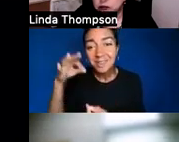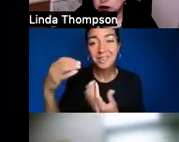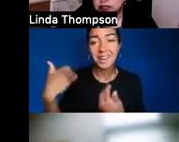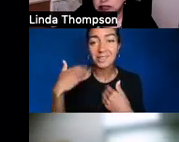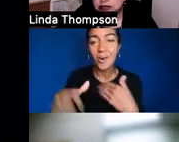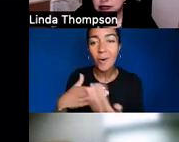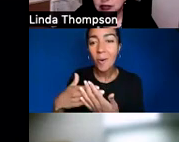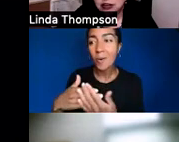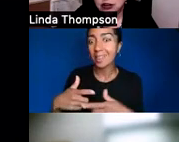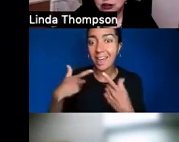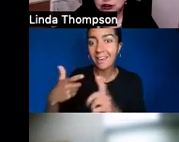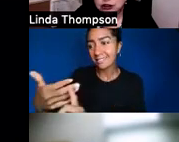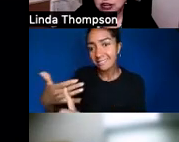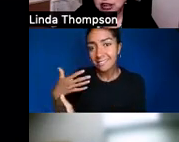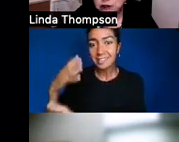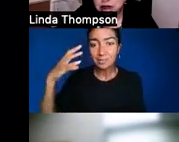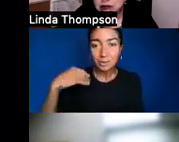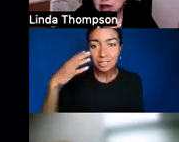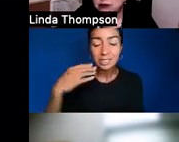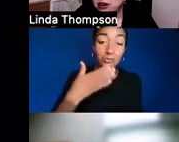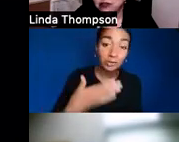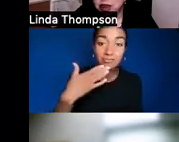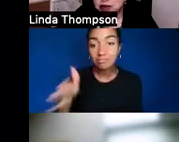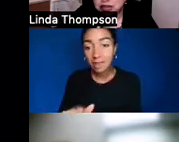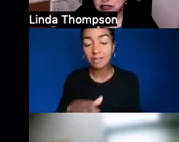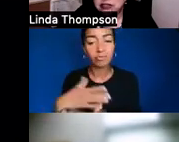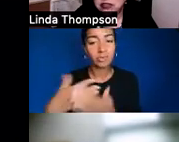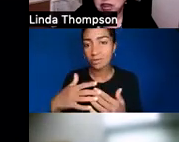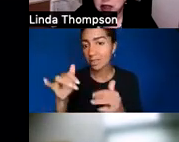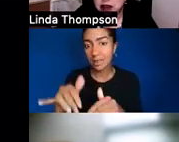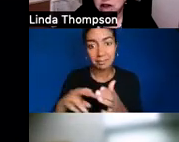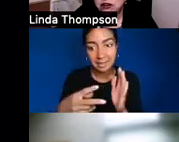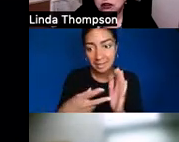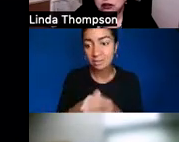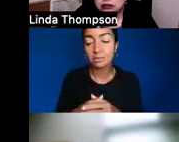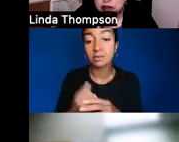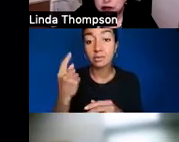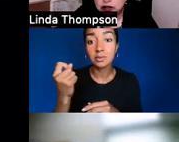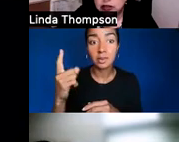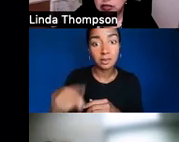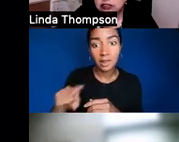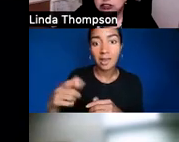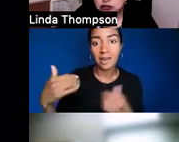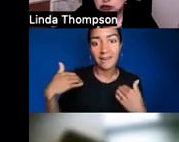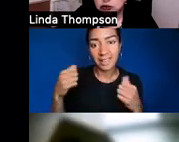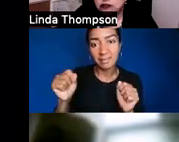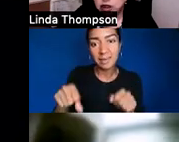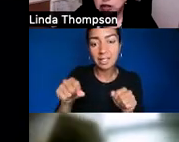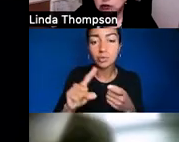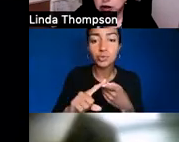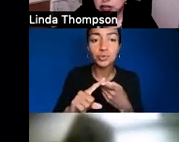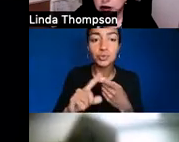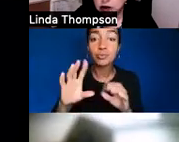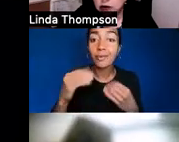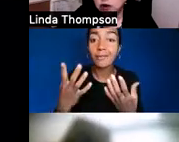of experiences, good and bad, whatever that means. And they have the ability to